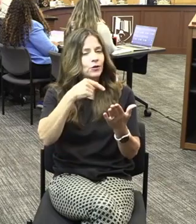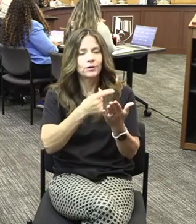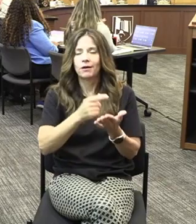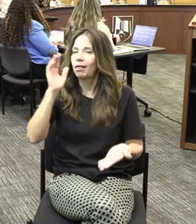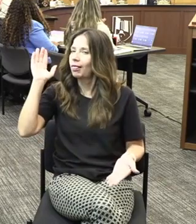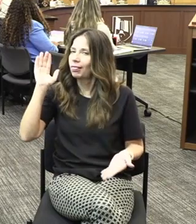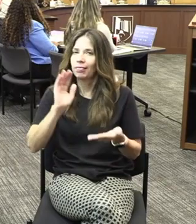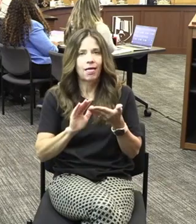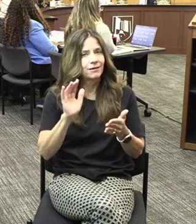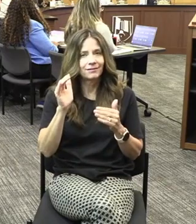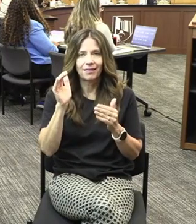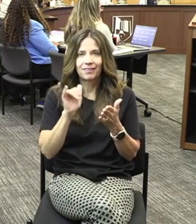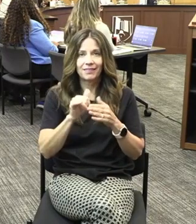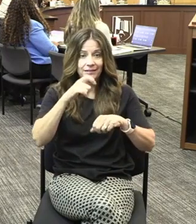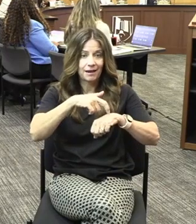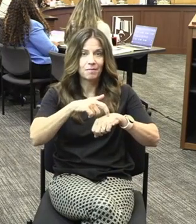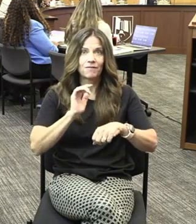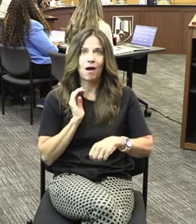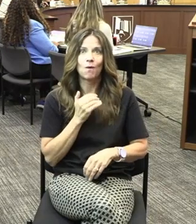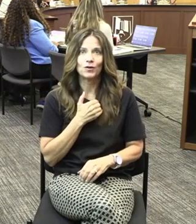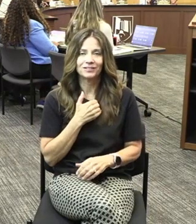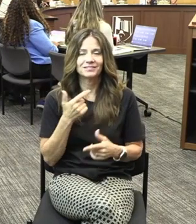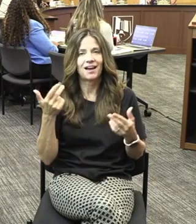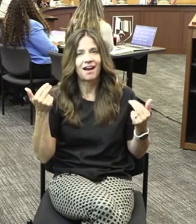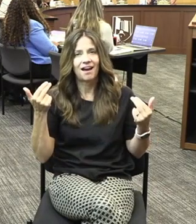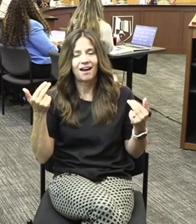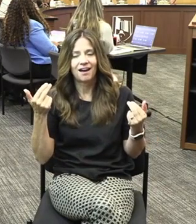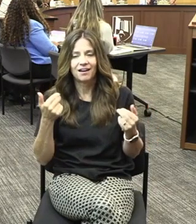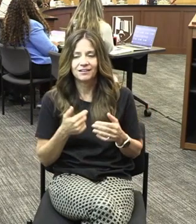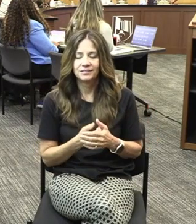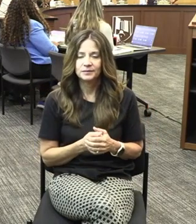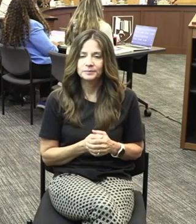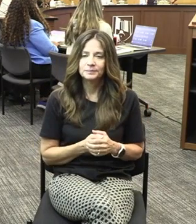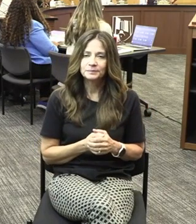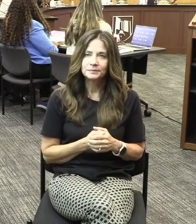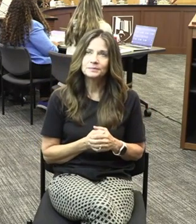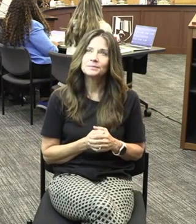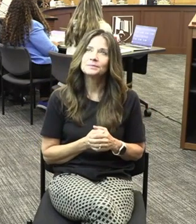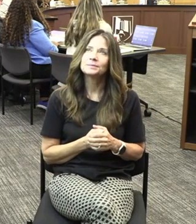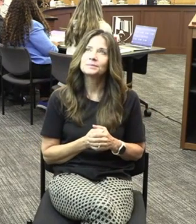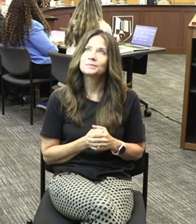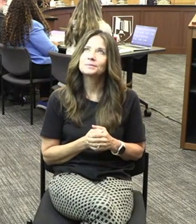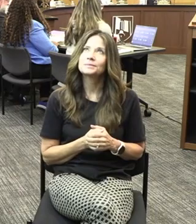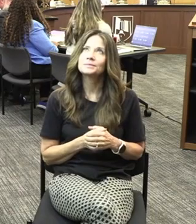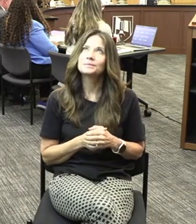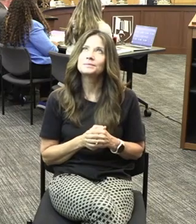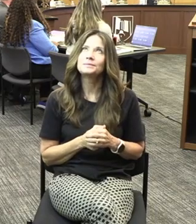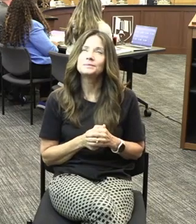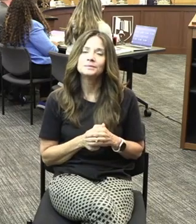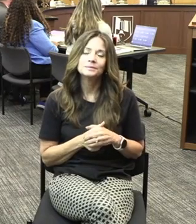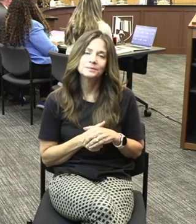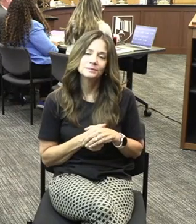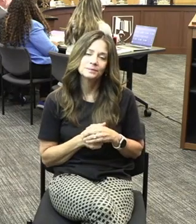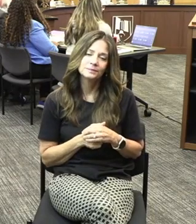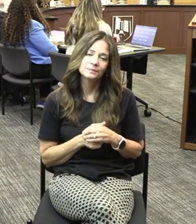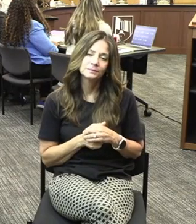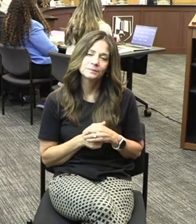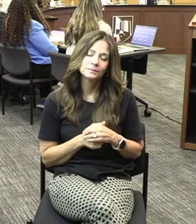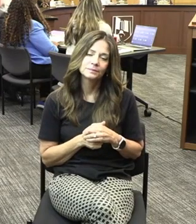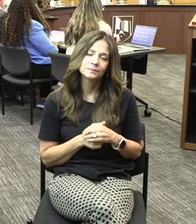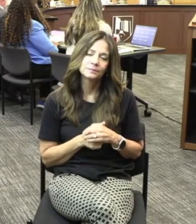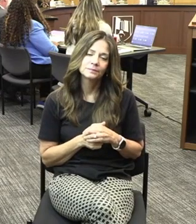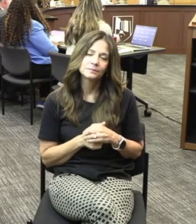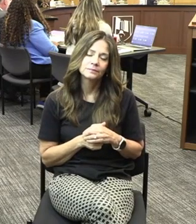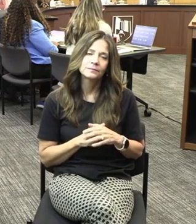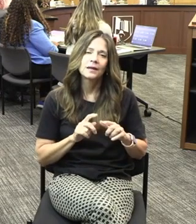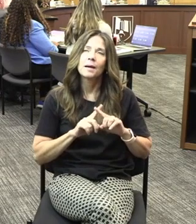in time than ours normally is. Yeah. Uh, But,